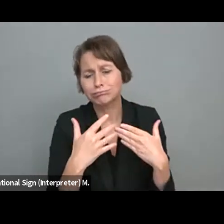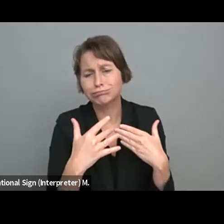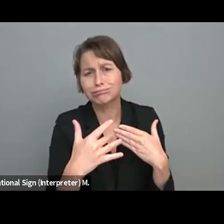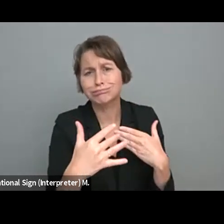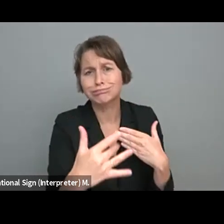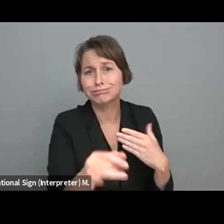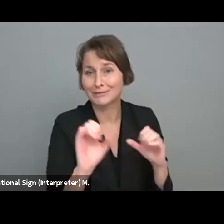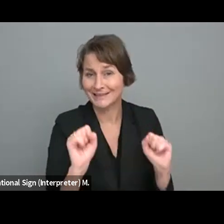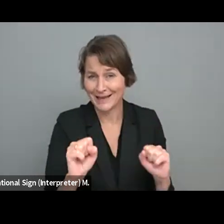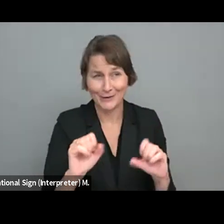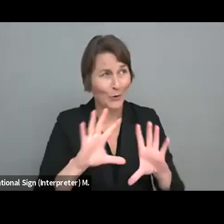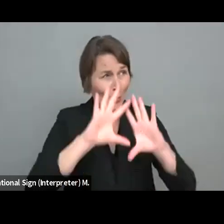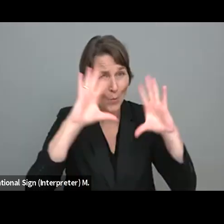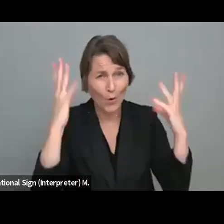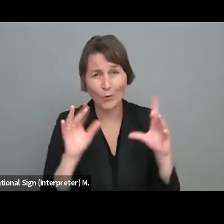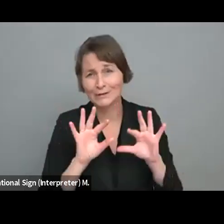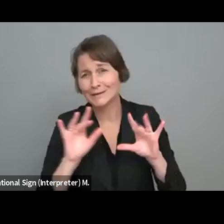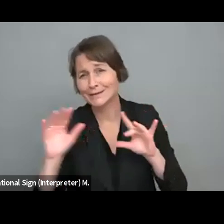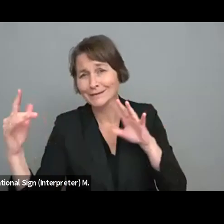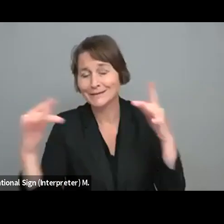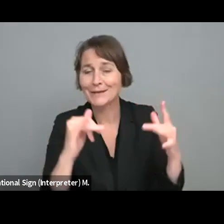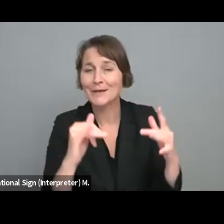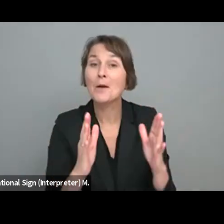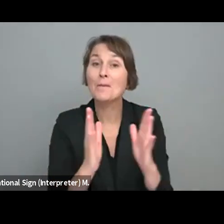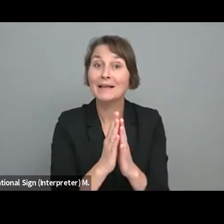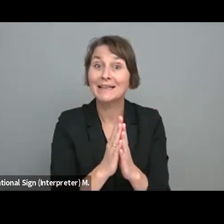to visit our website. It's